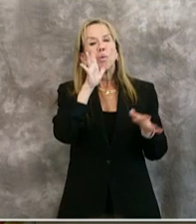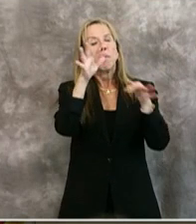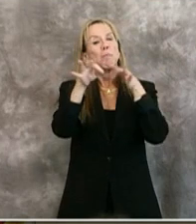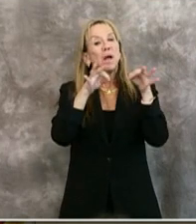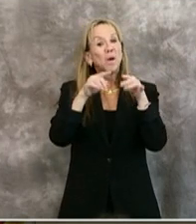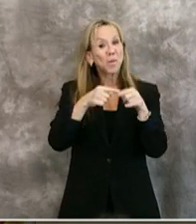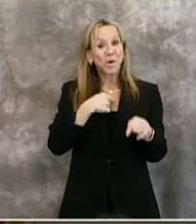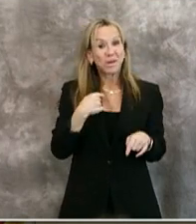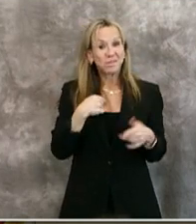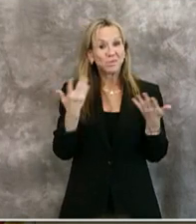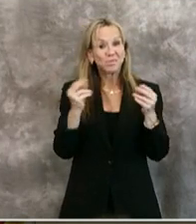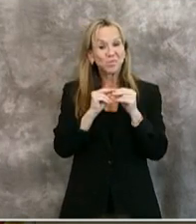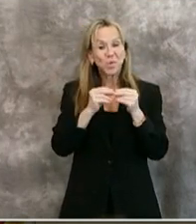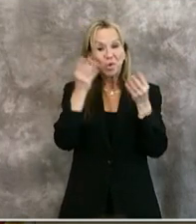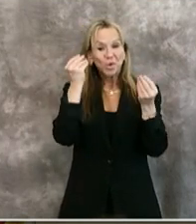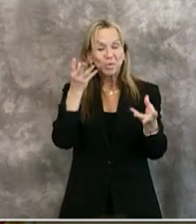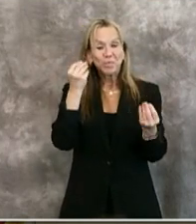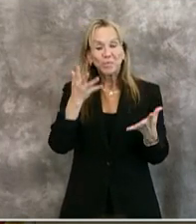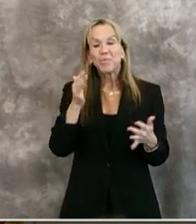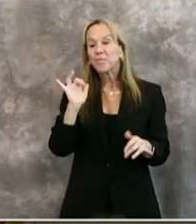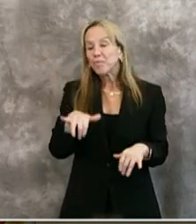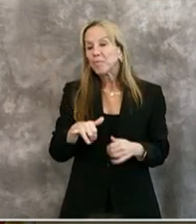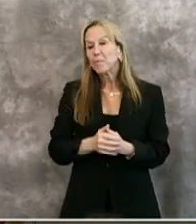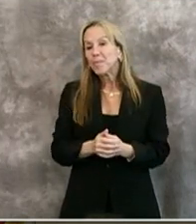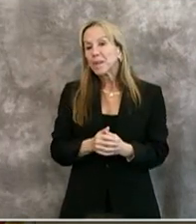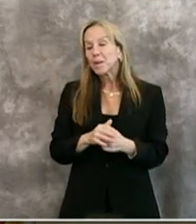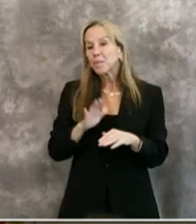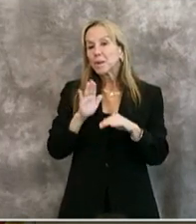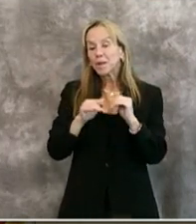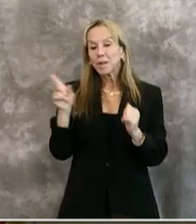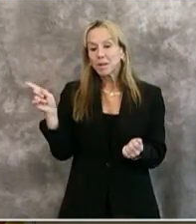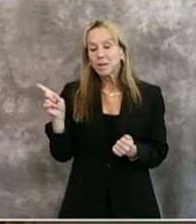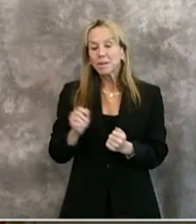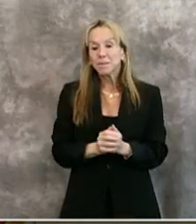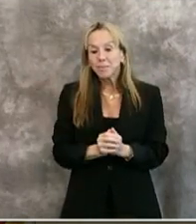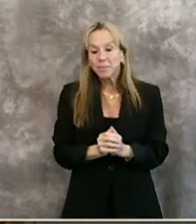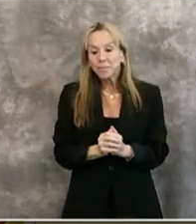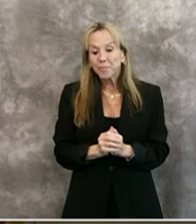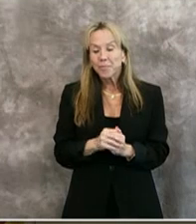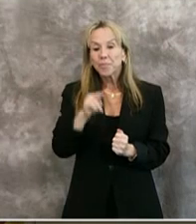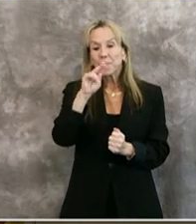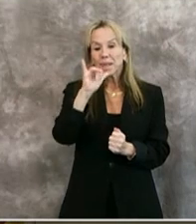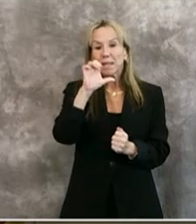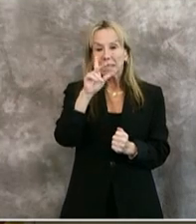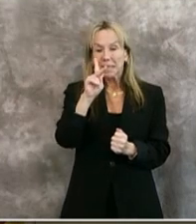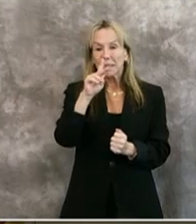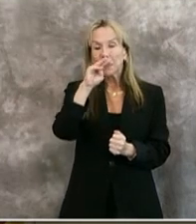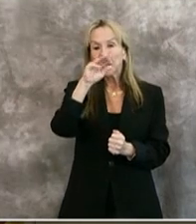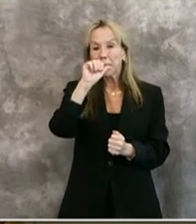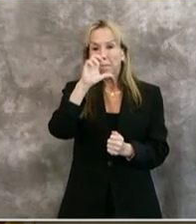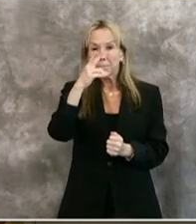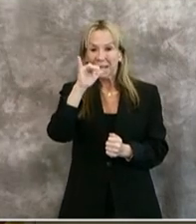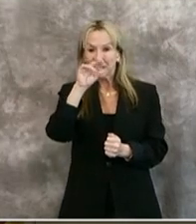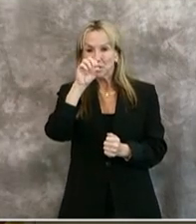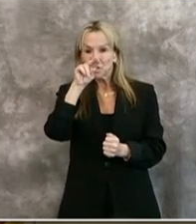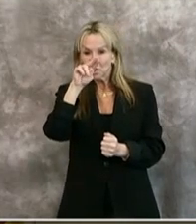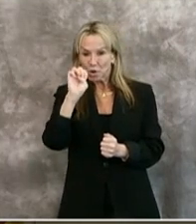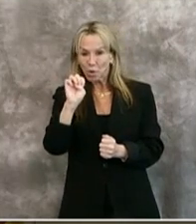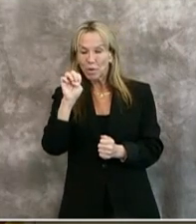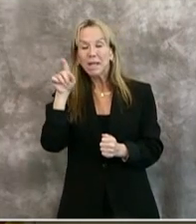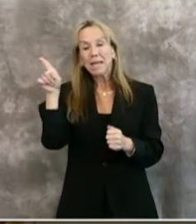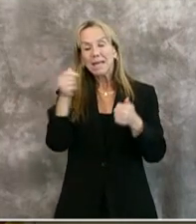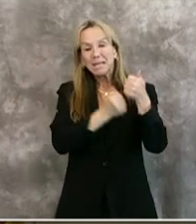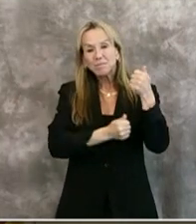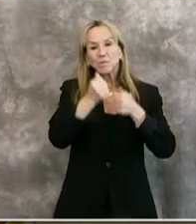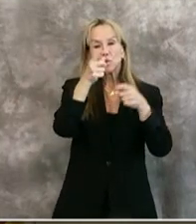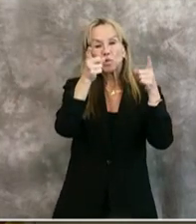about what those changes include, I'm going to call up our Nick Massione, who is the director of our Health and Human